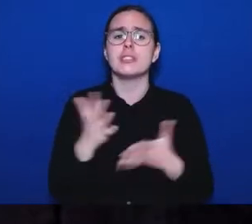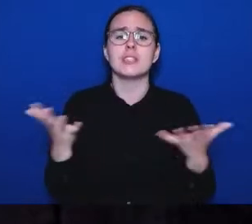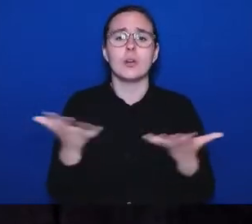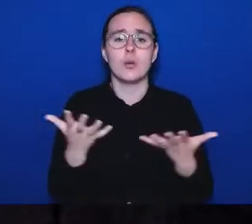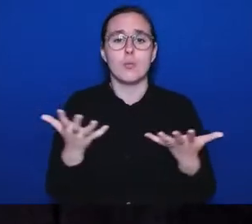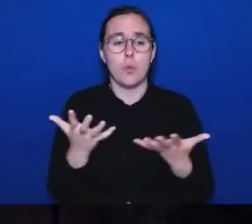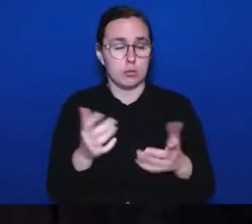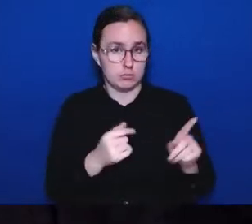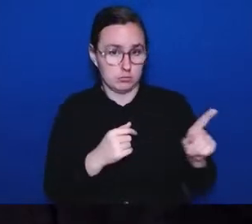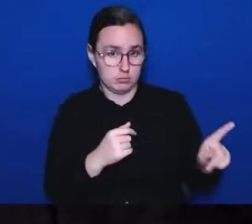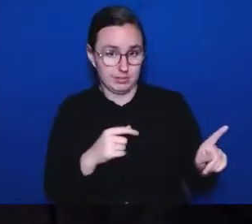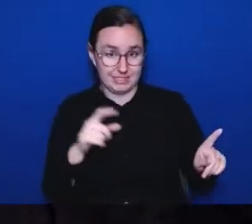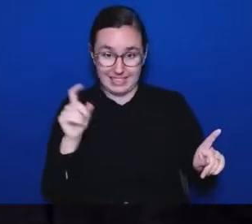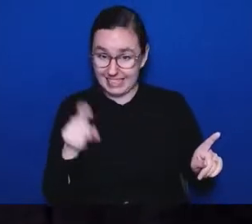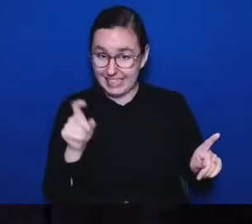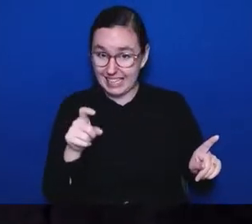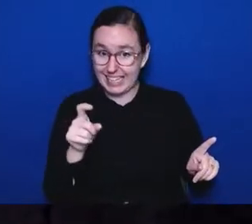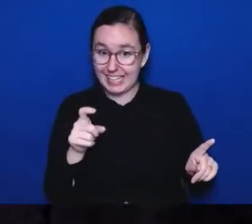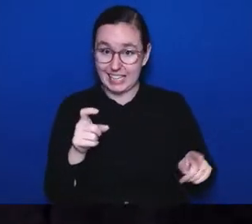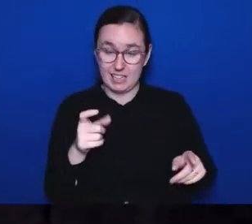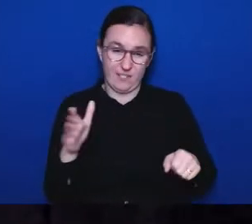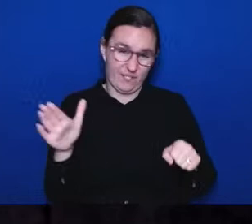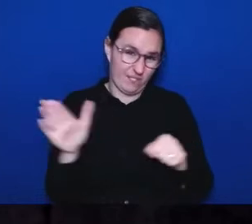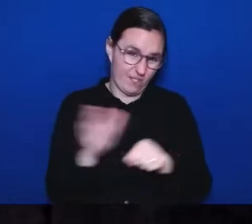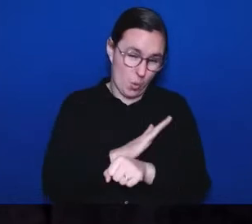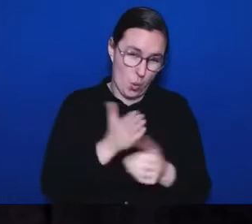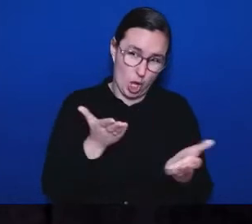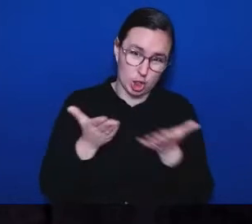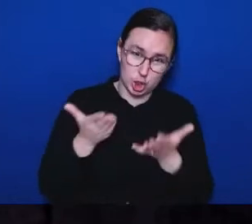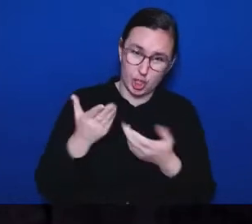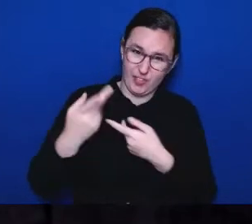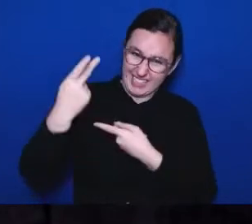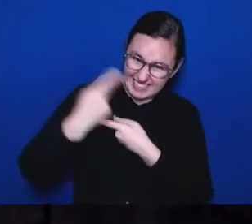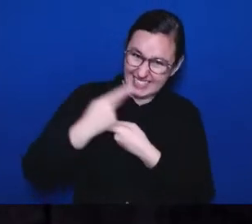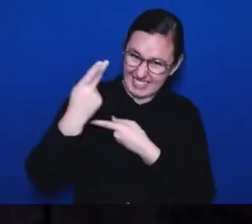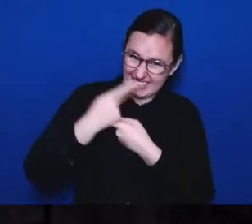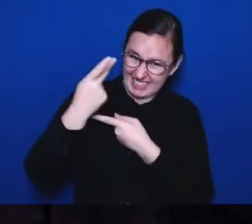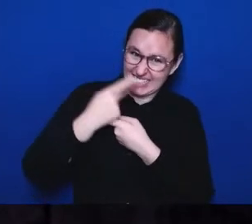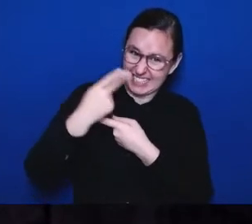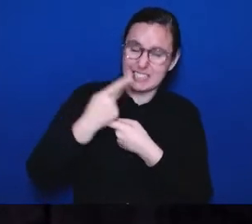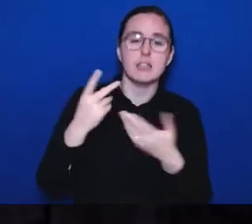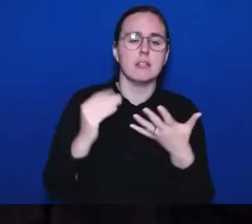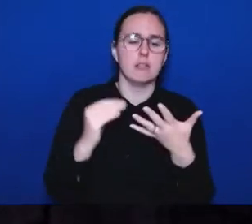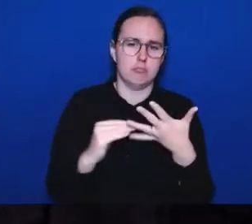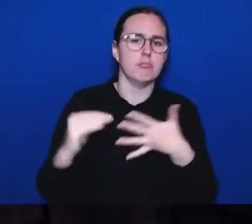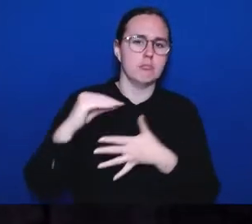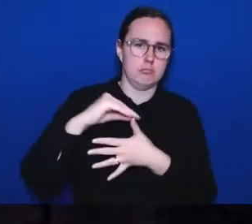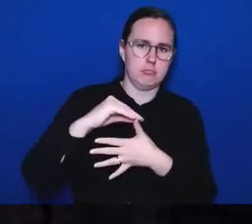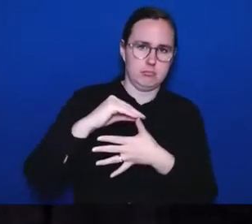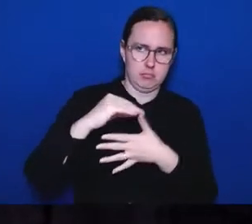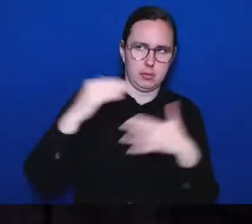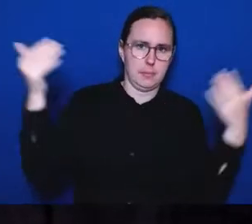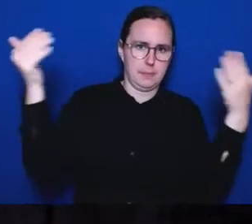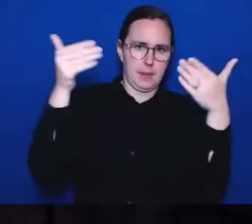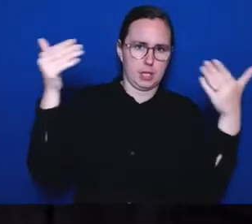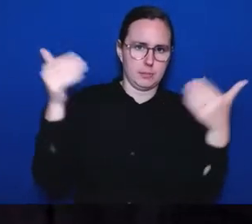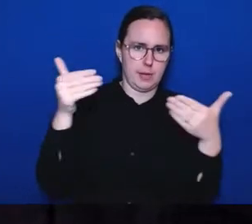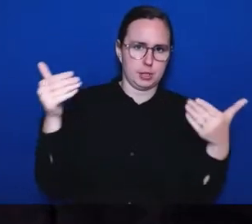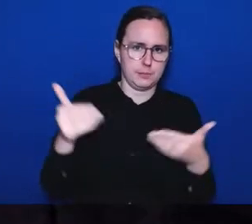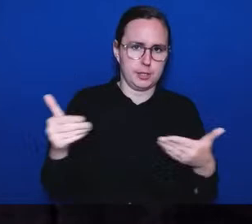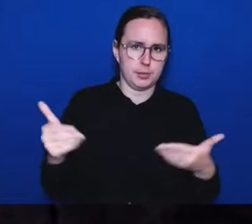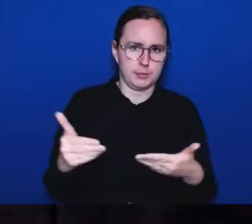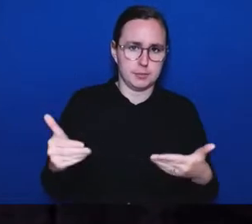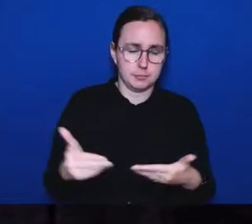doctor. And so we want to ensure that their needs are met and that they'll have a place to go to